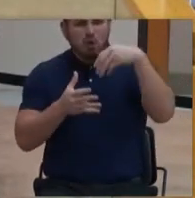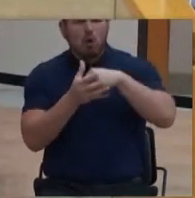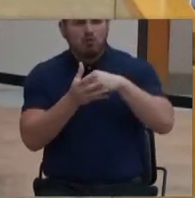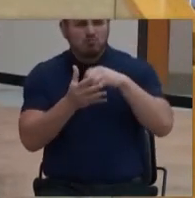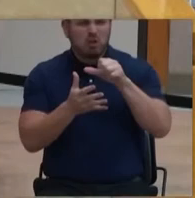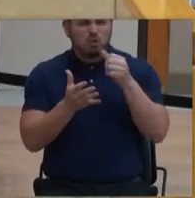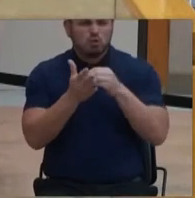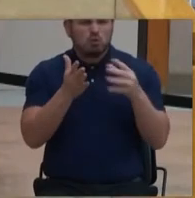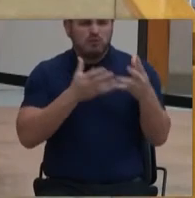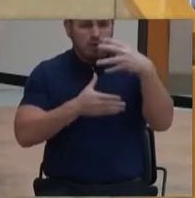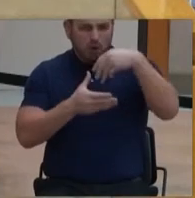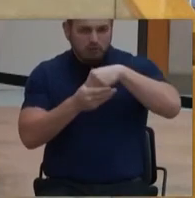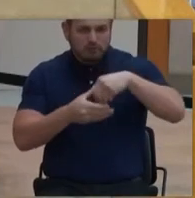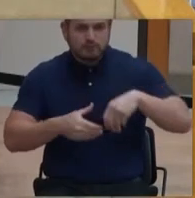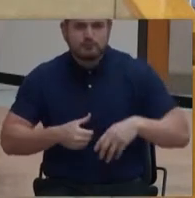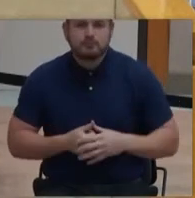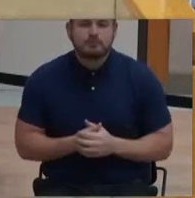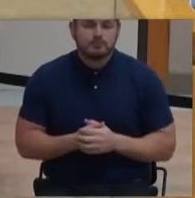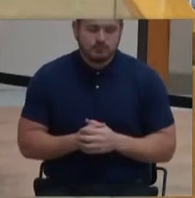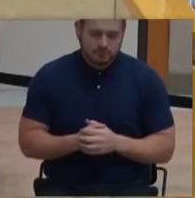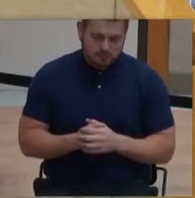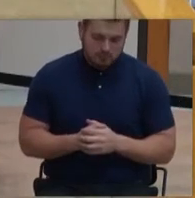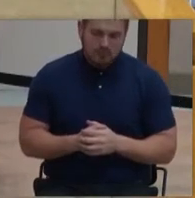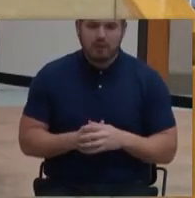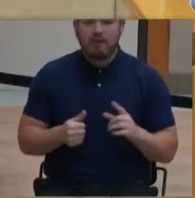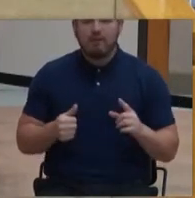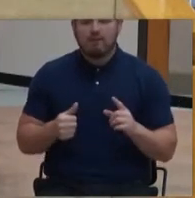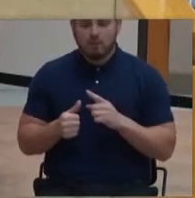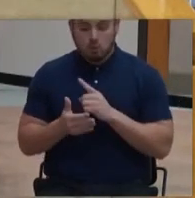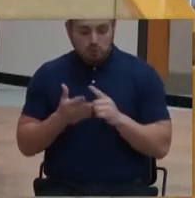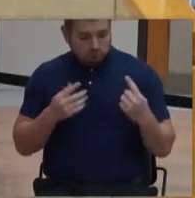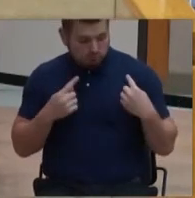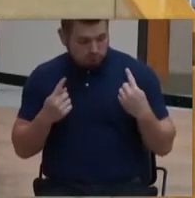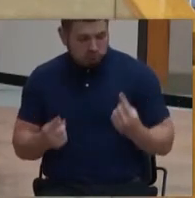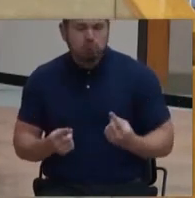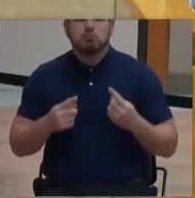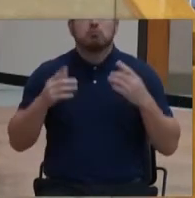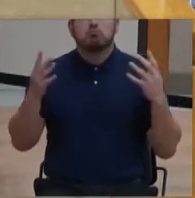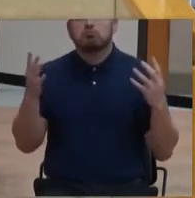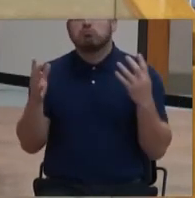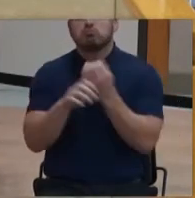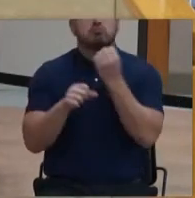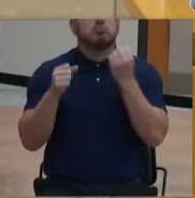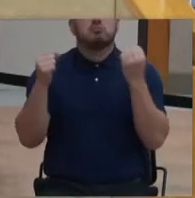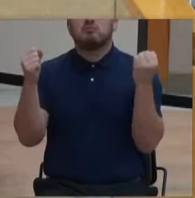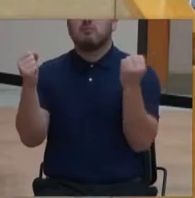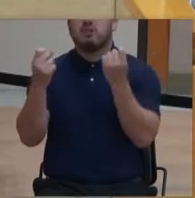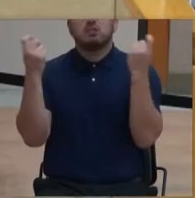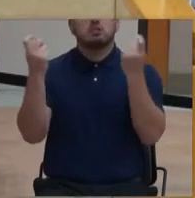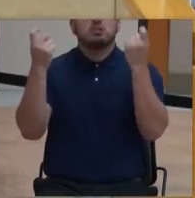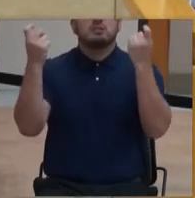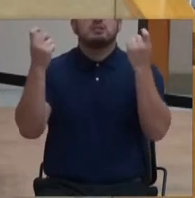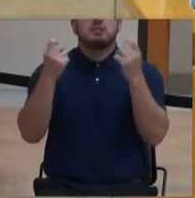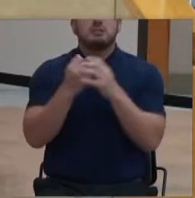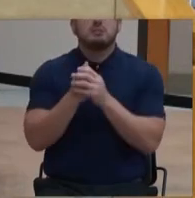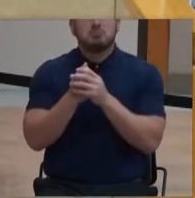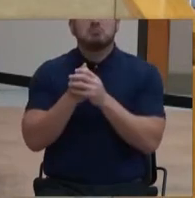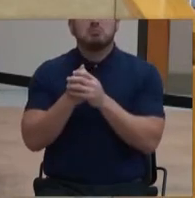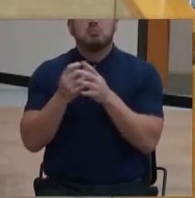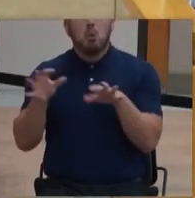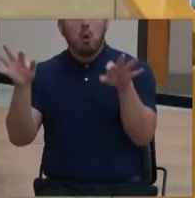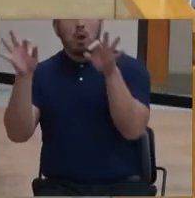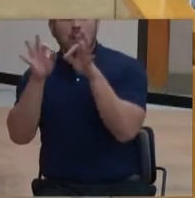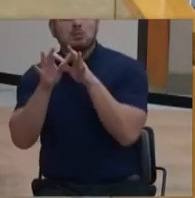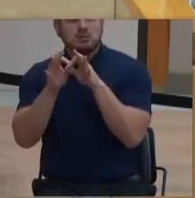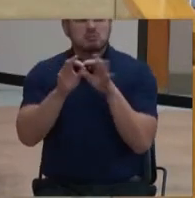students. From the first week till now, we've celebrated victories both big and small at Segerstrom. One of the biggest events